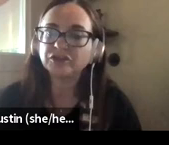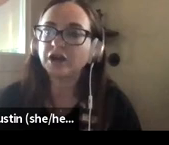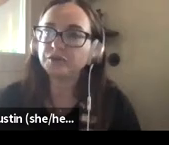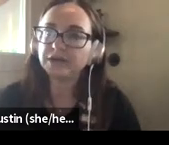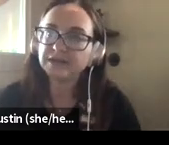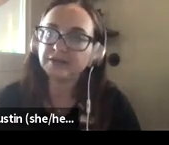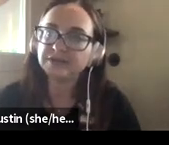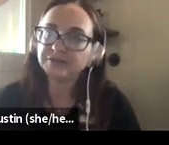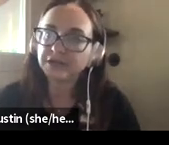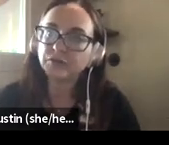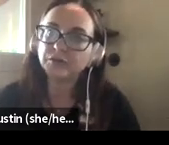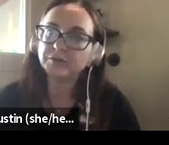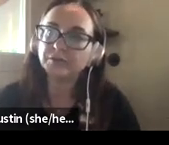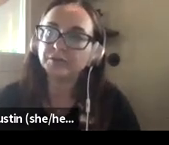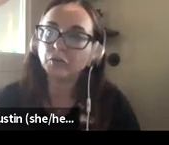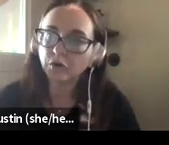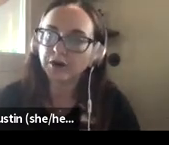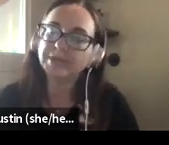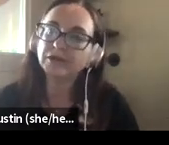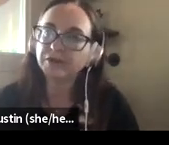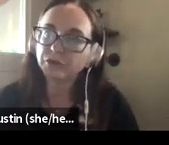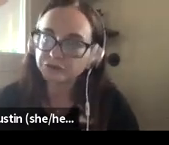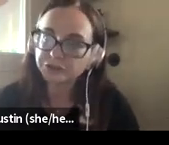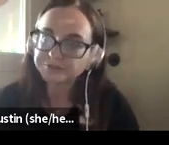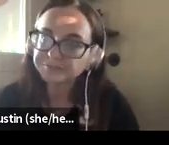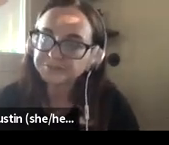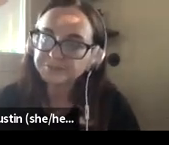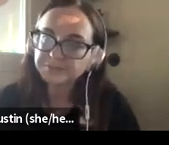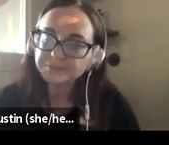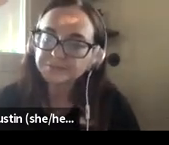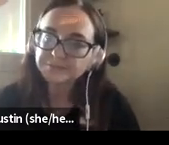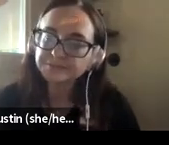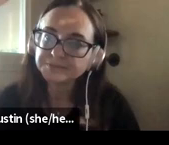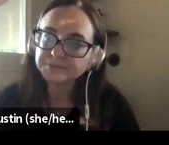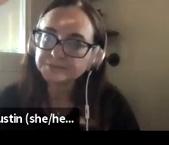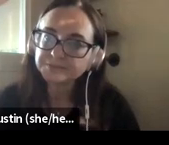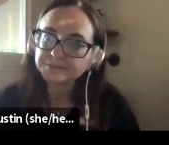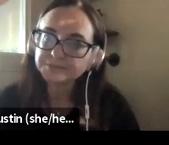they taught you anything different or more about rape culture.